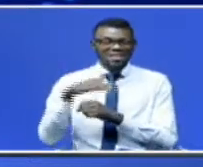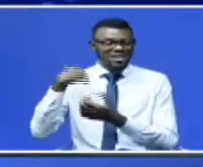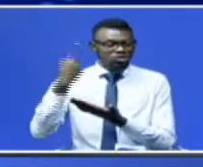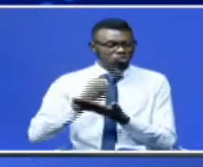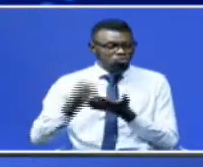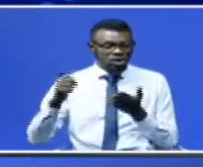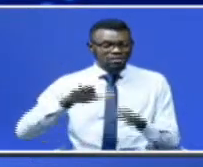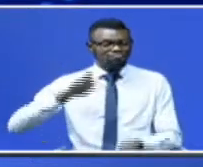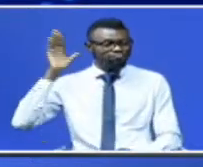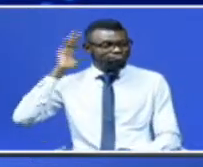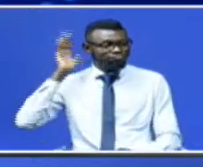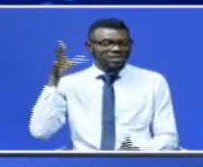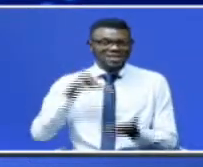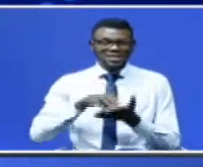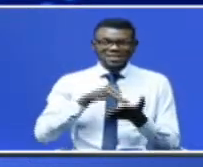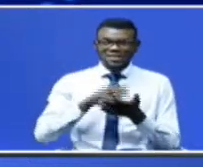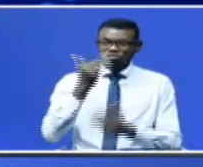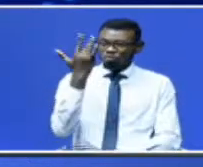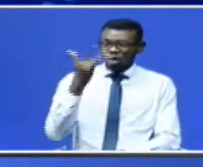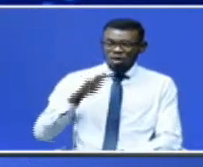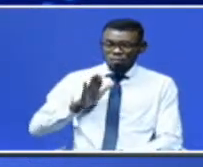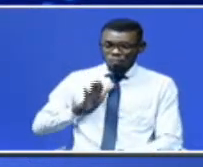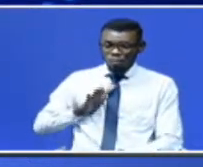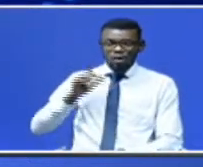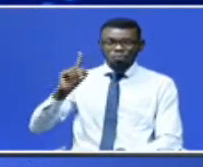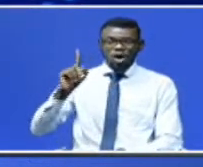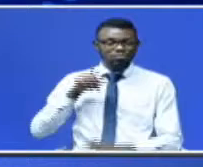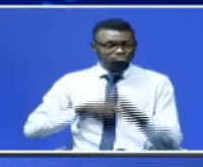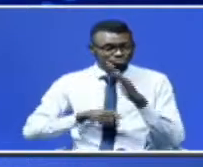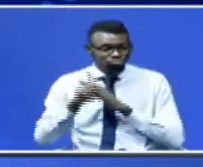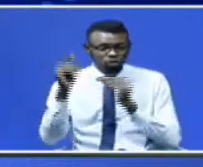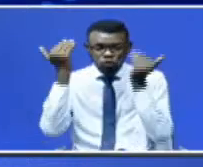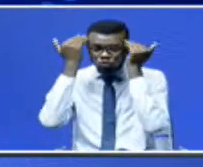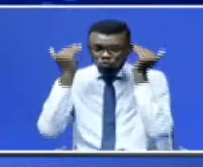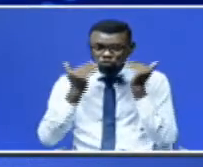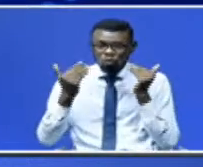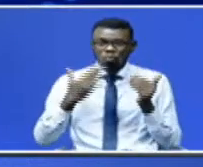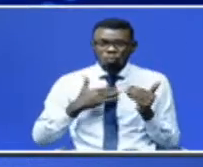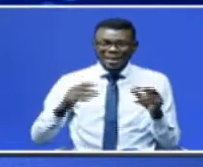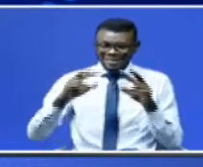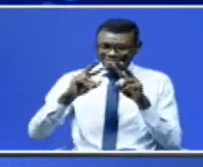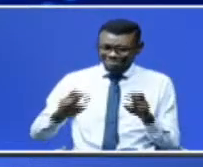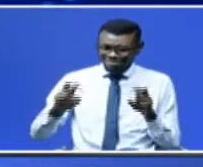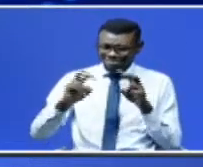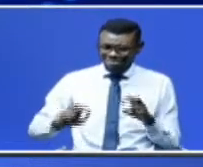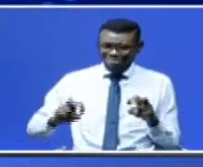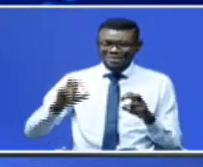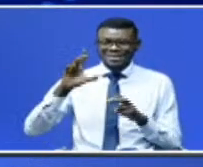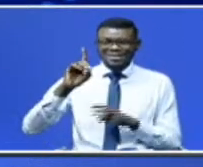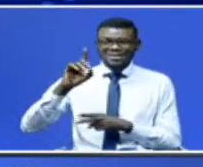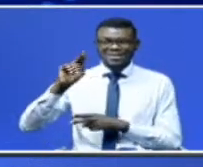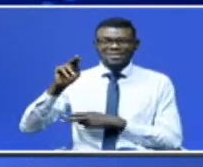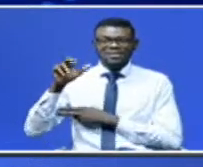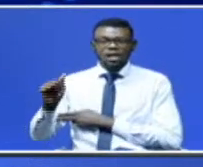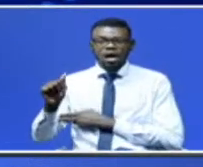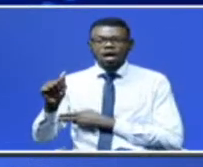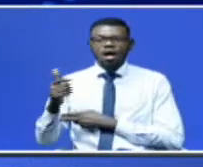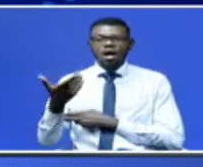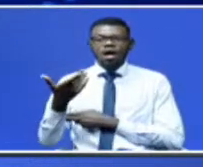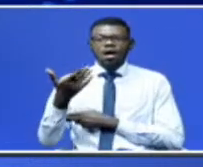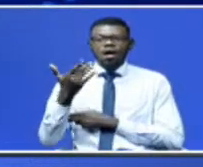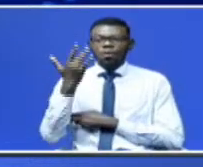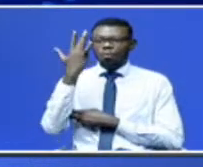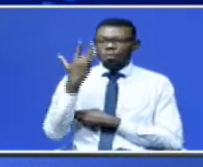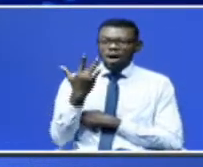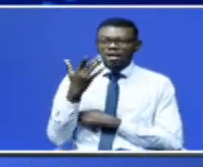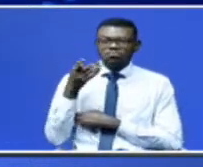week. The move comes after a woman moved to court to demand a paternity test be done on her late